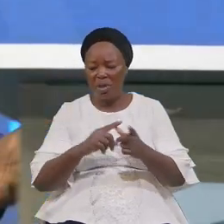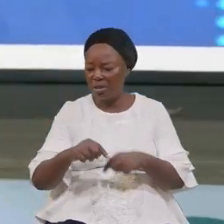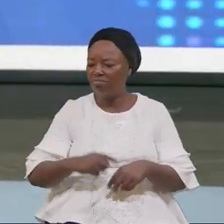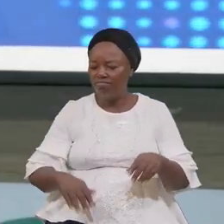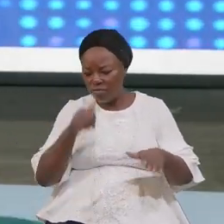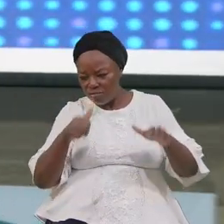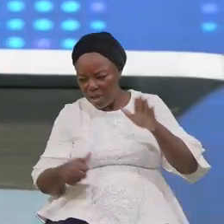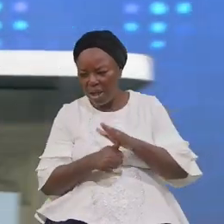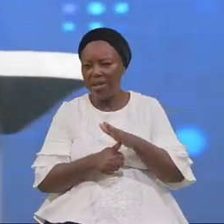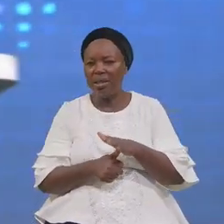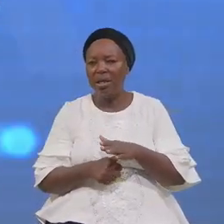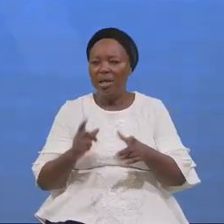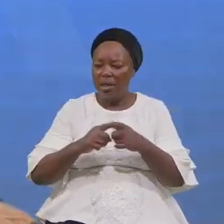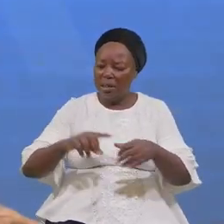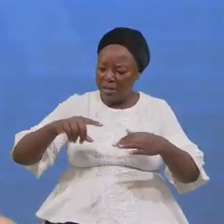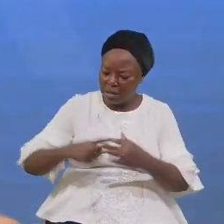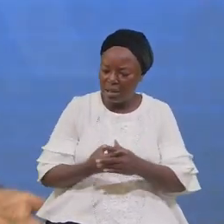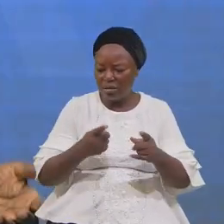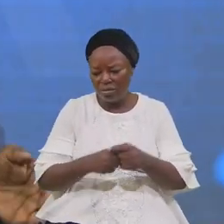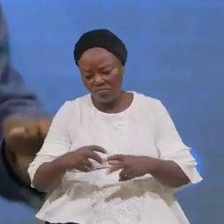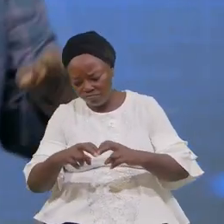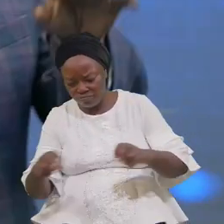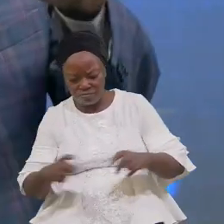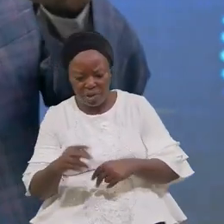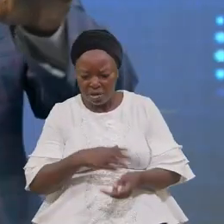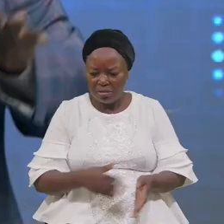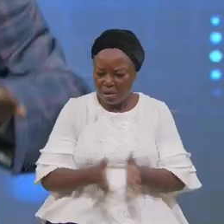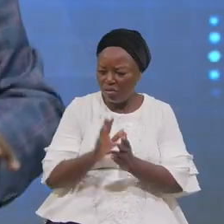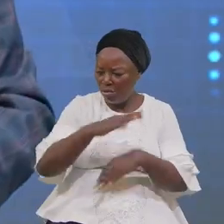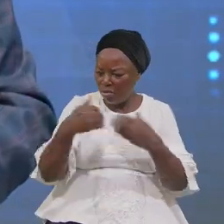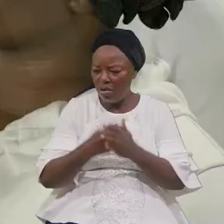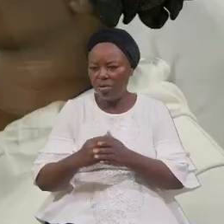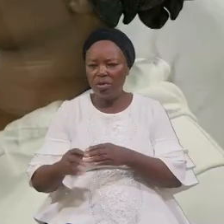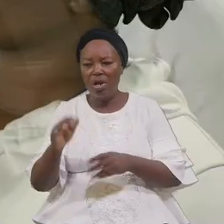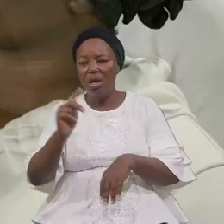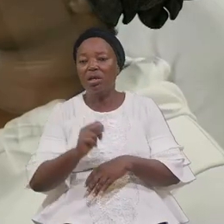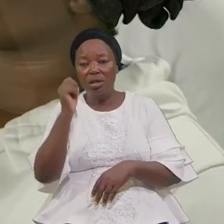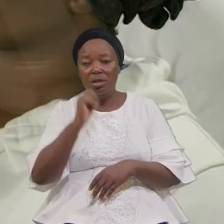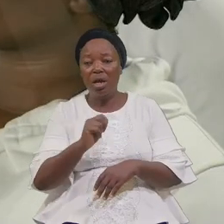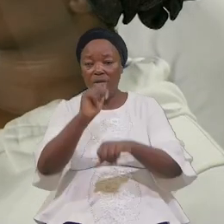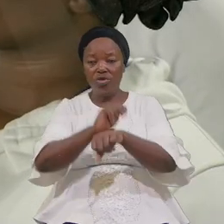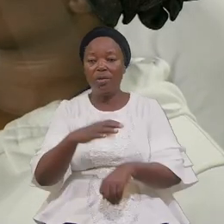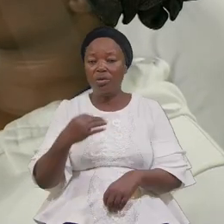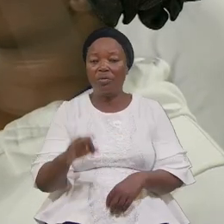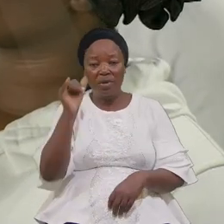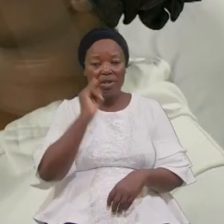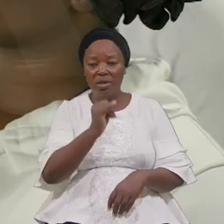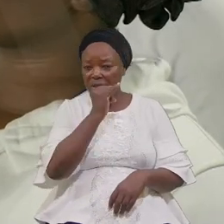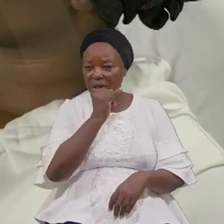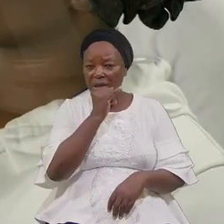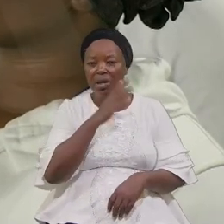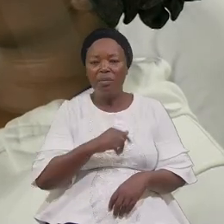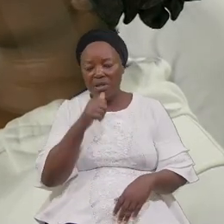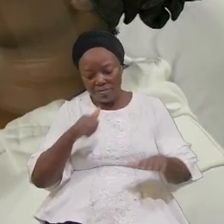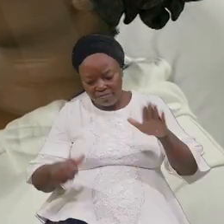they began to bring all the tribes of Israel. He was undercover. He didn't believe in God. He didn't believe